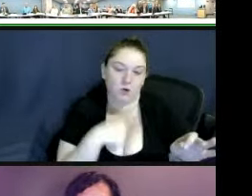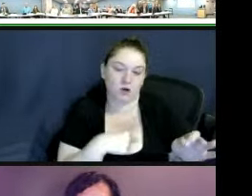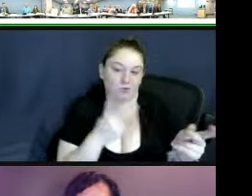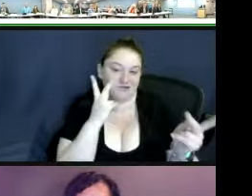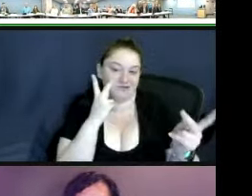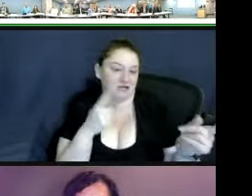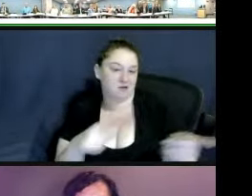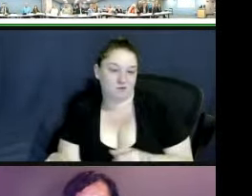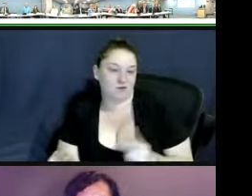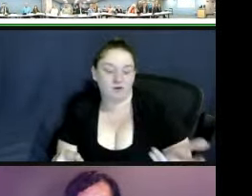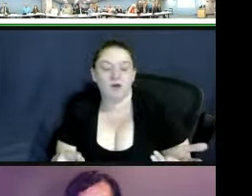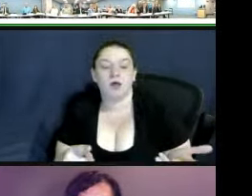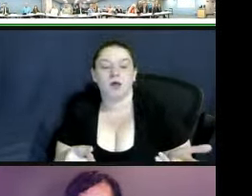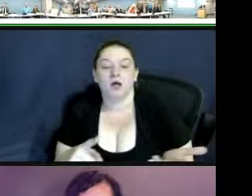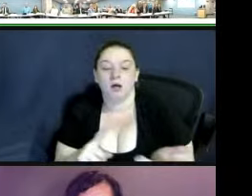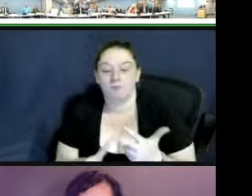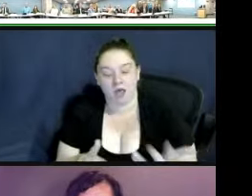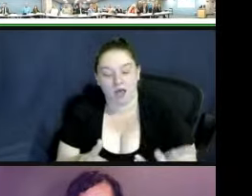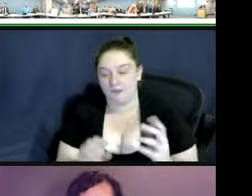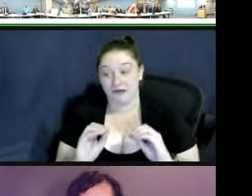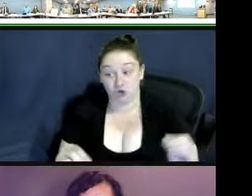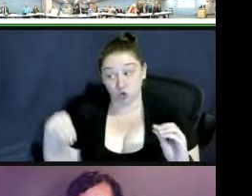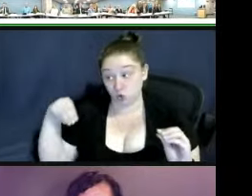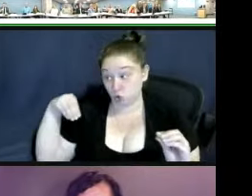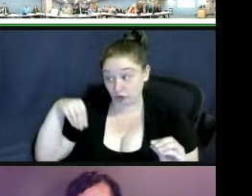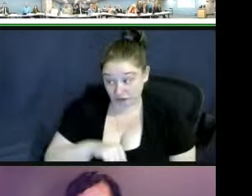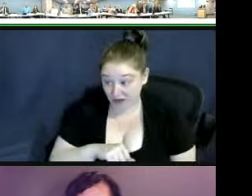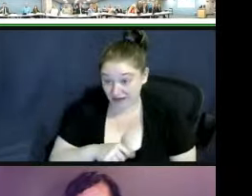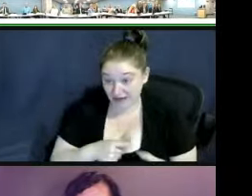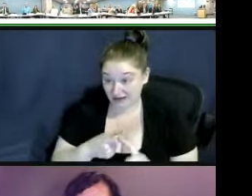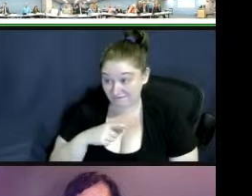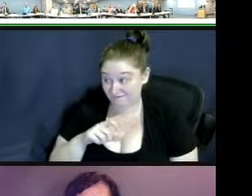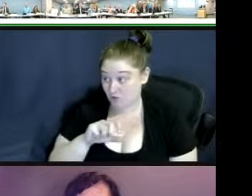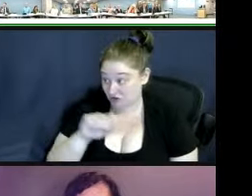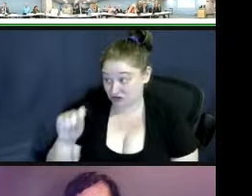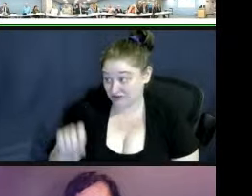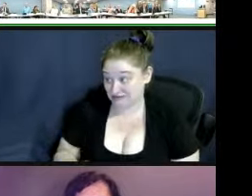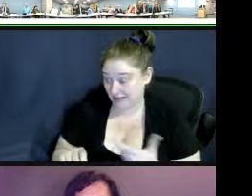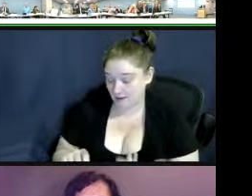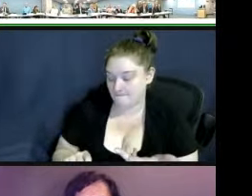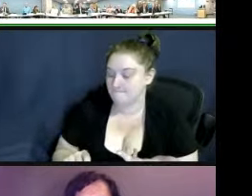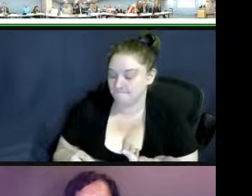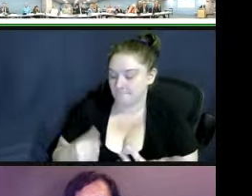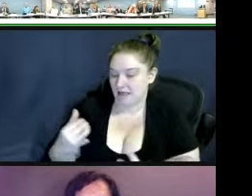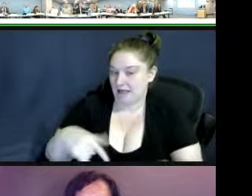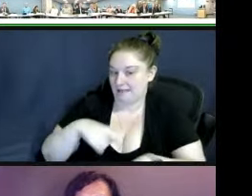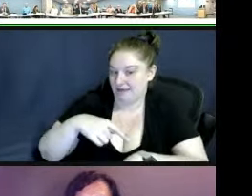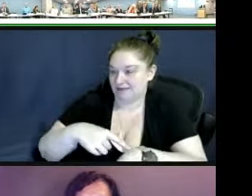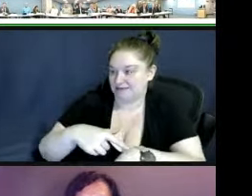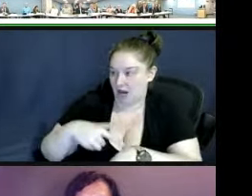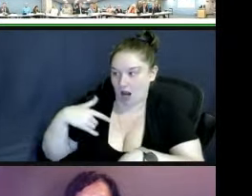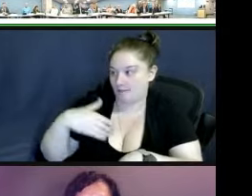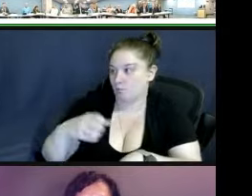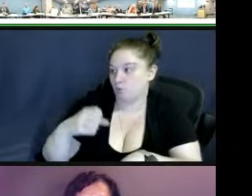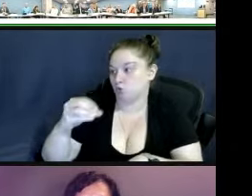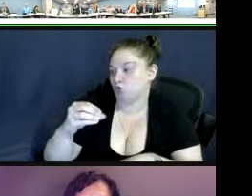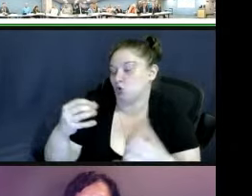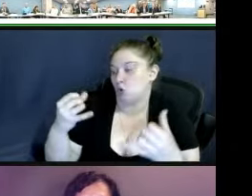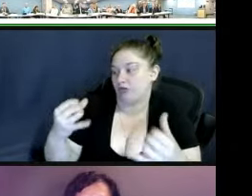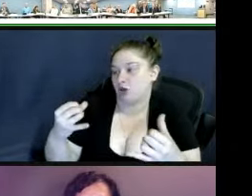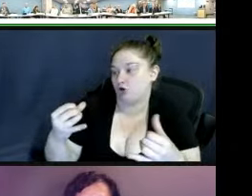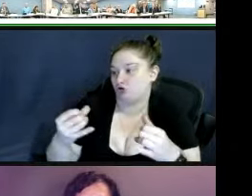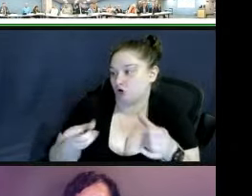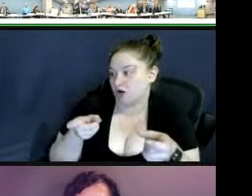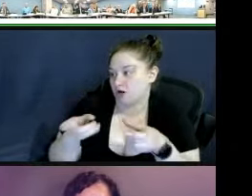like. But there's no new funding coming from Salem, at least at this point. So the current operator would